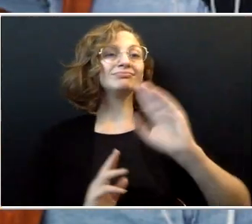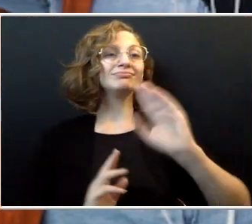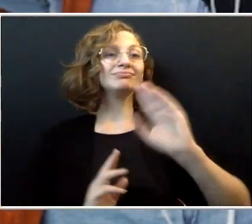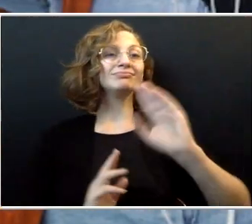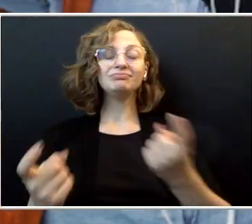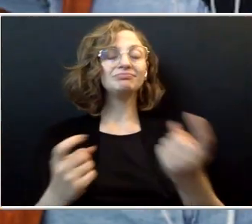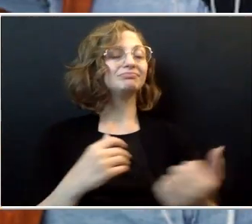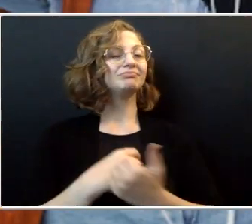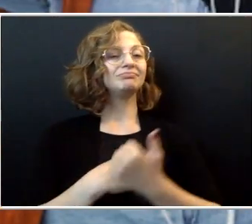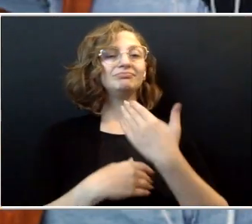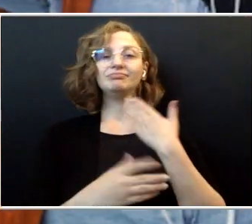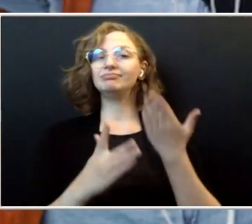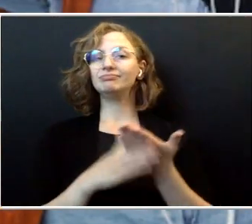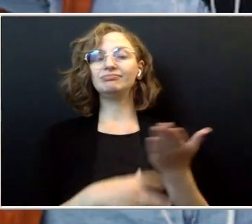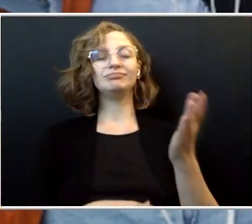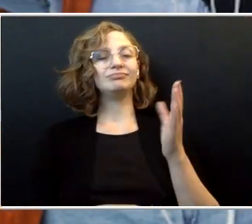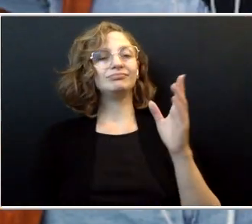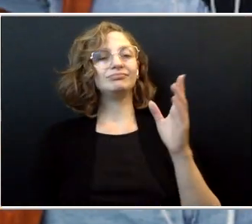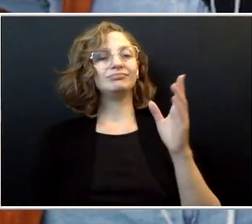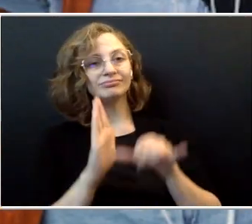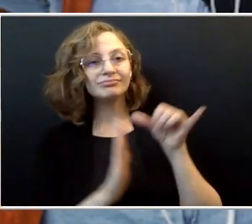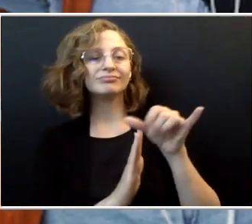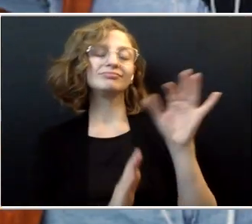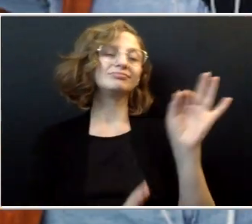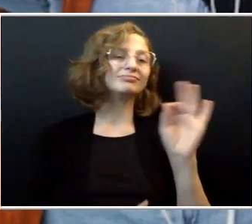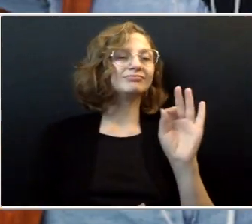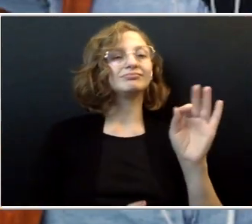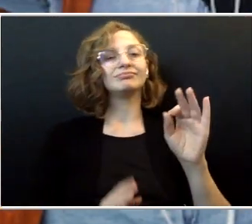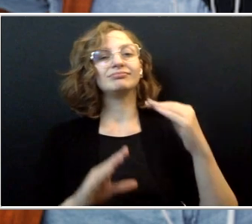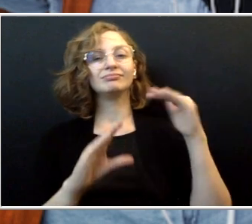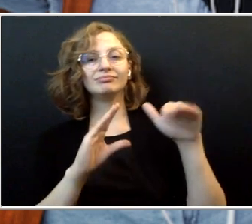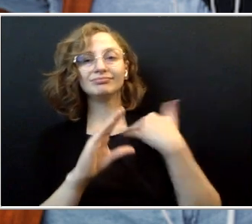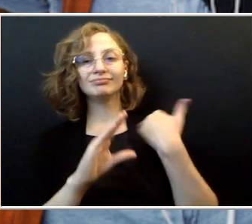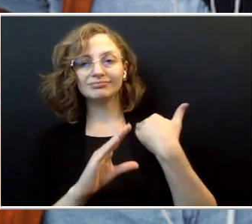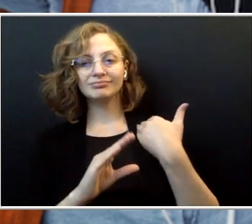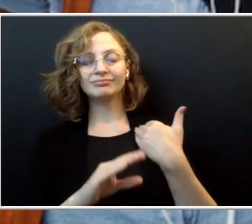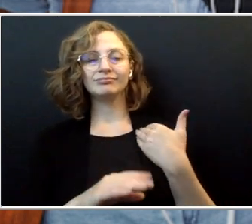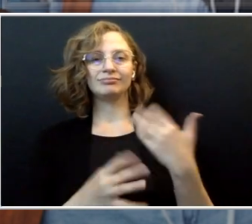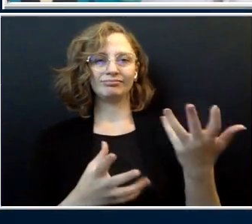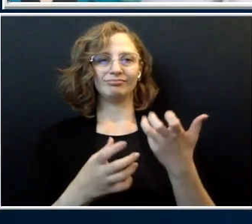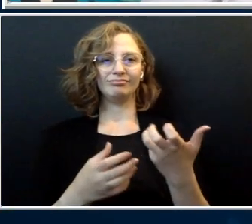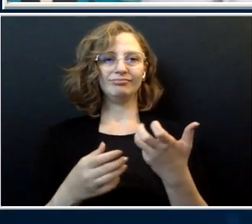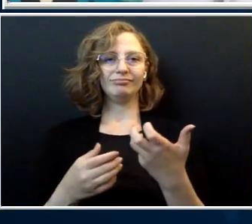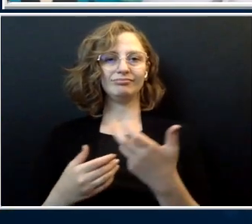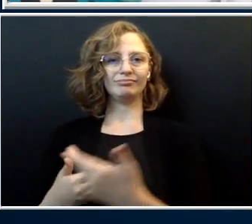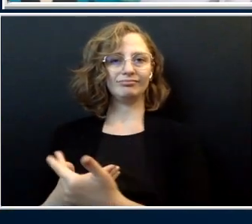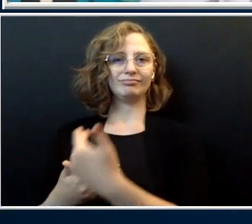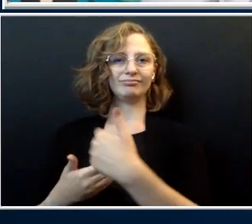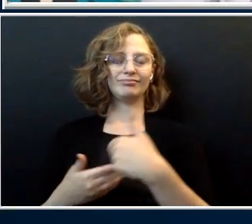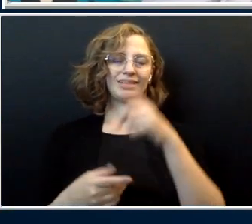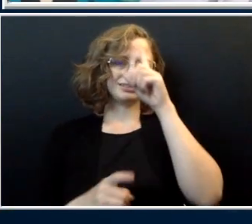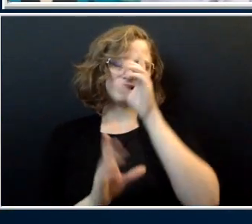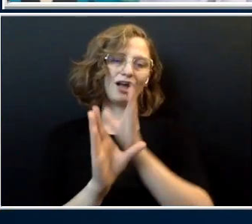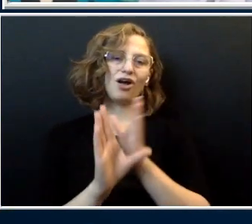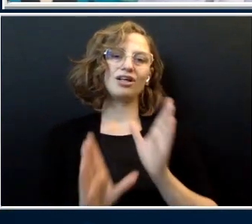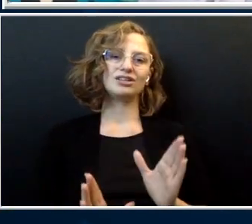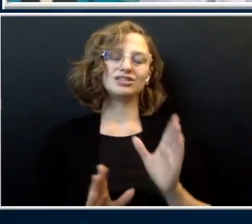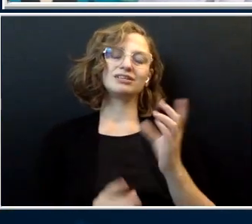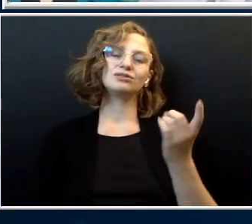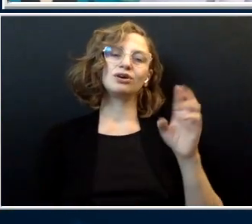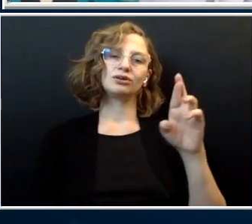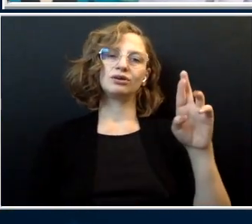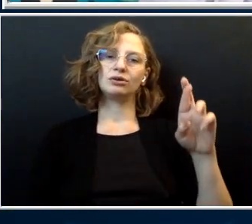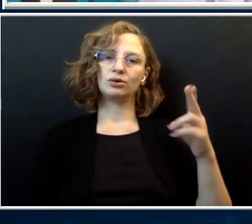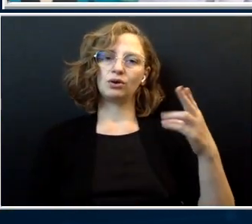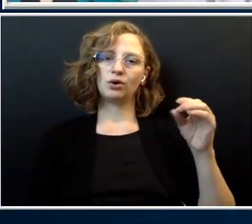YouTube, Facebook, or email the Medical News Network. I want to bring in psychologist Dr. Ashley Rhodes. Now, Dr. Rhodes, I imagine there are